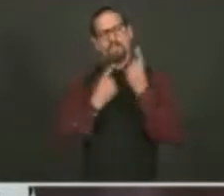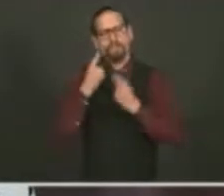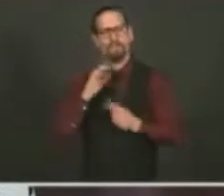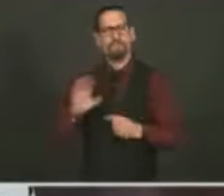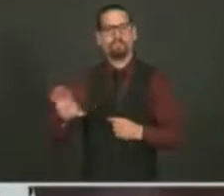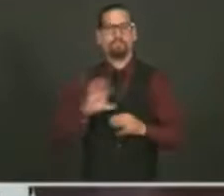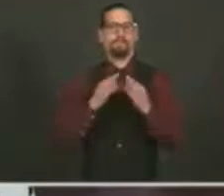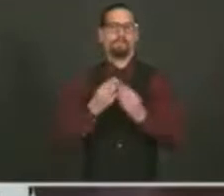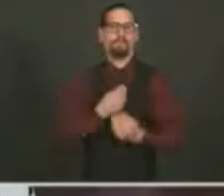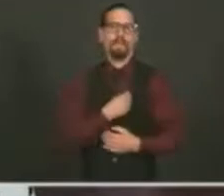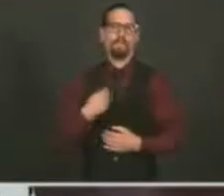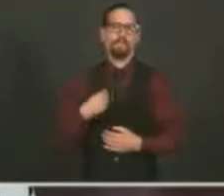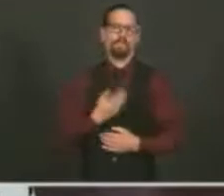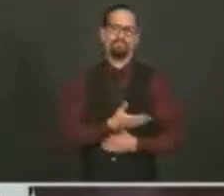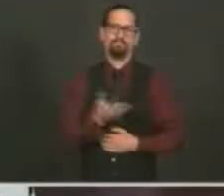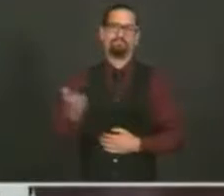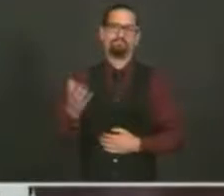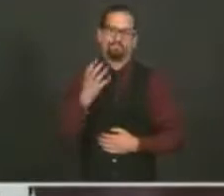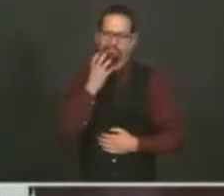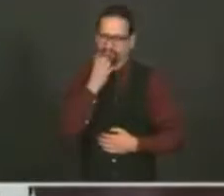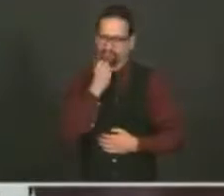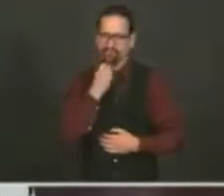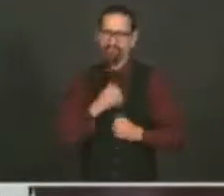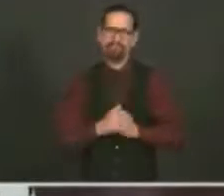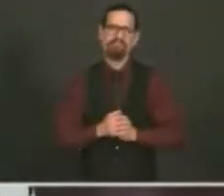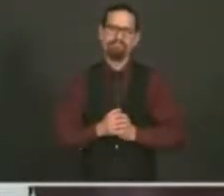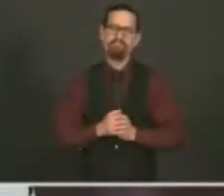the families impacted.